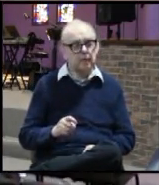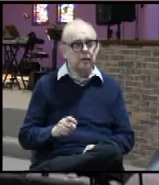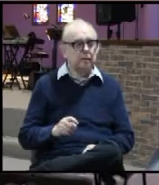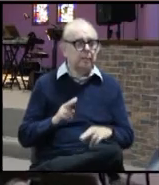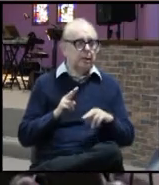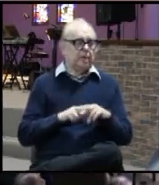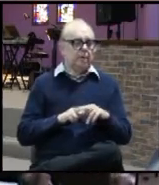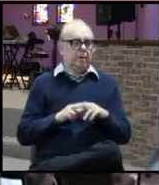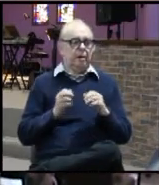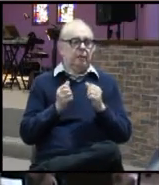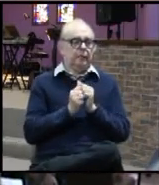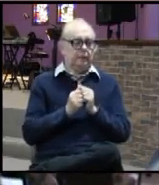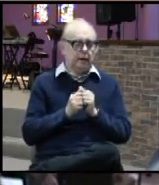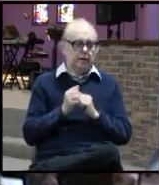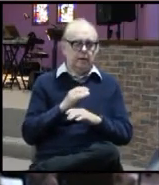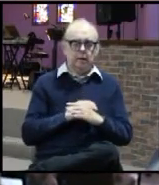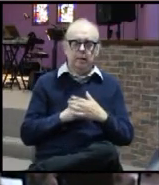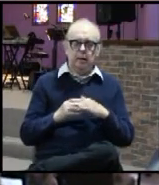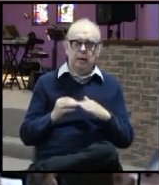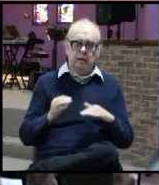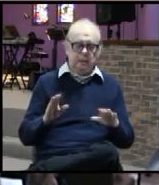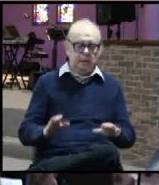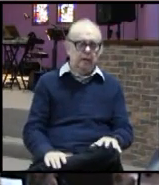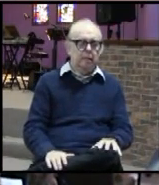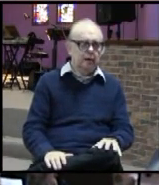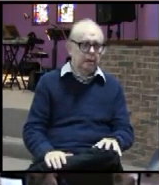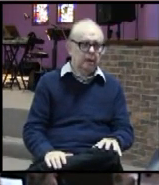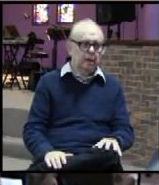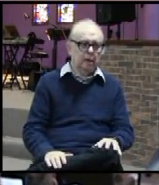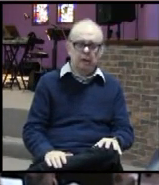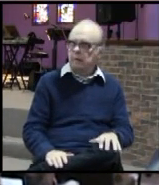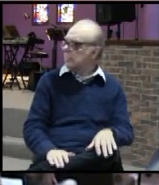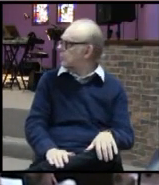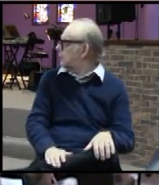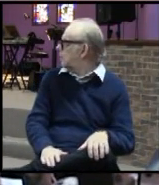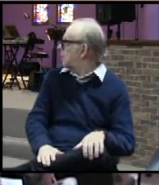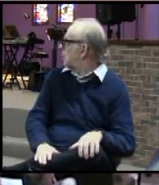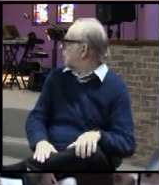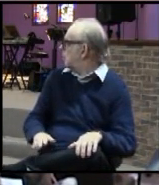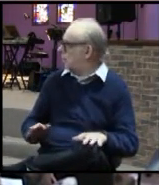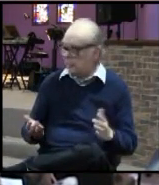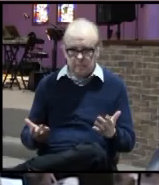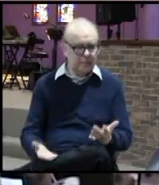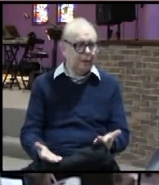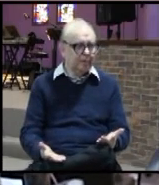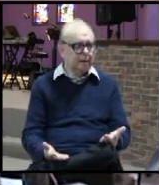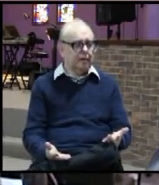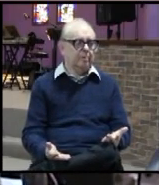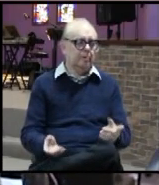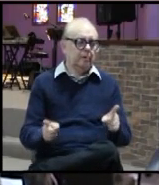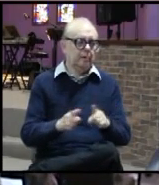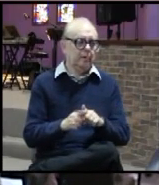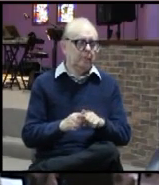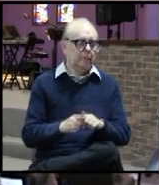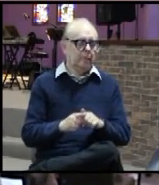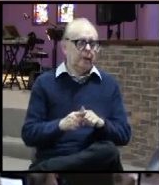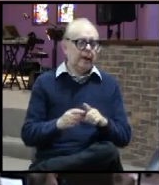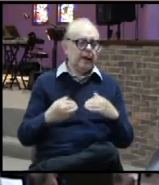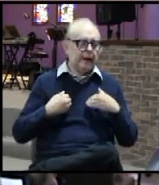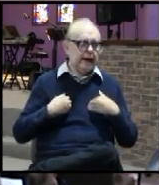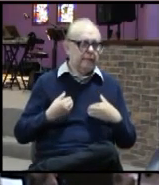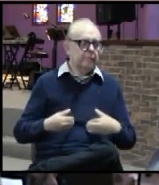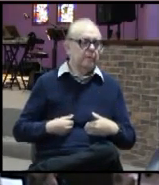sit there with your hands and on your knees, or hit this like, you can have your hands open as long as you have the Bible in